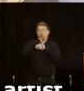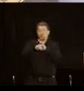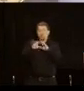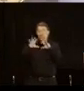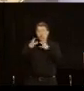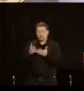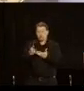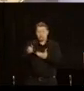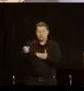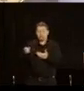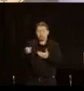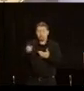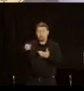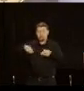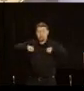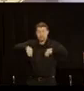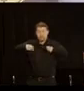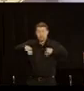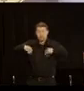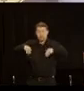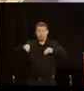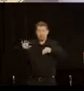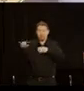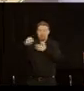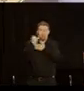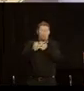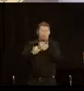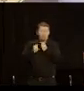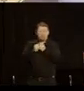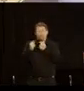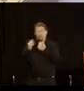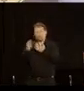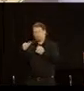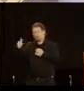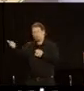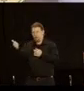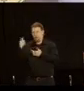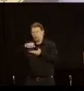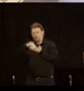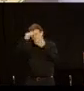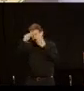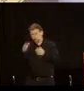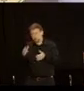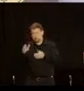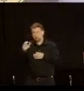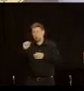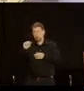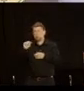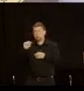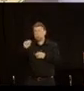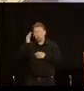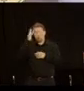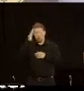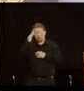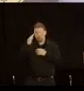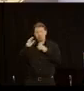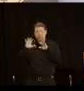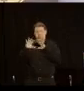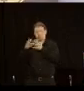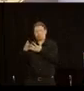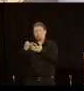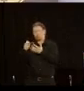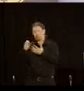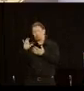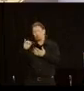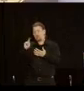he has been able to sell his artwork along with other students at the Autism Society at various events throughout the Orlando area.